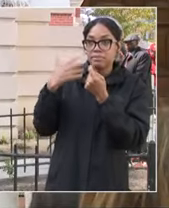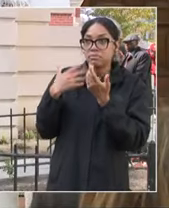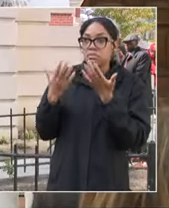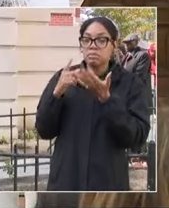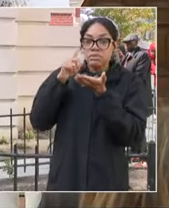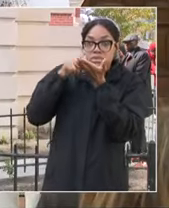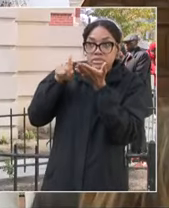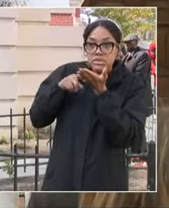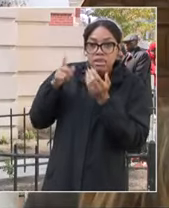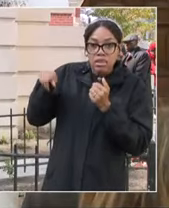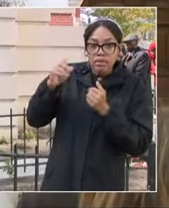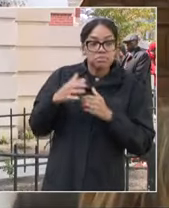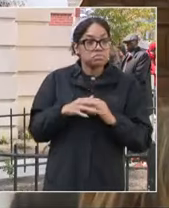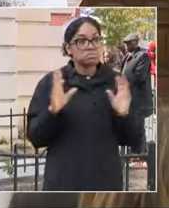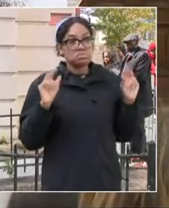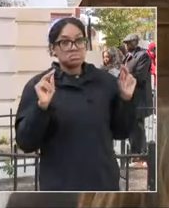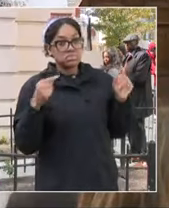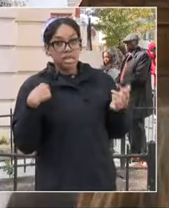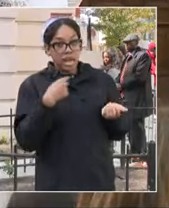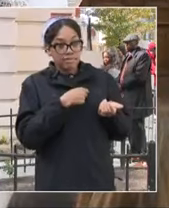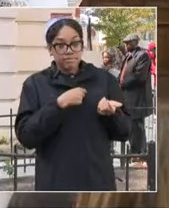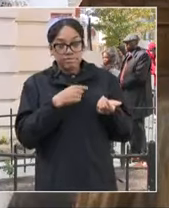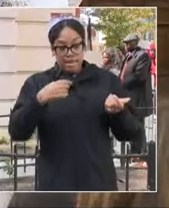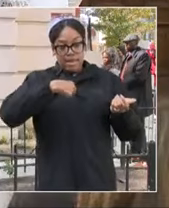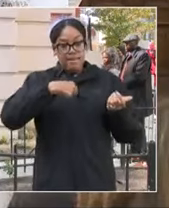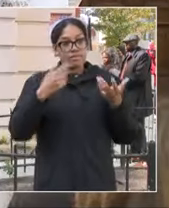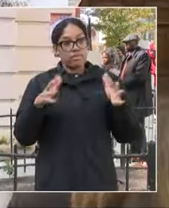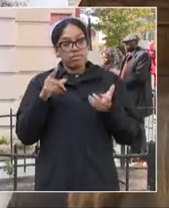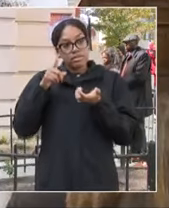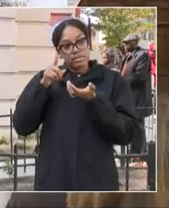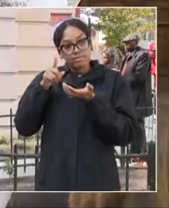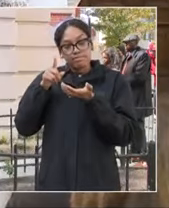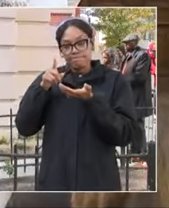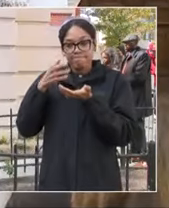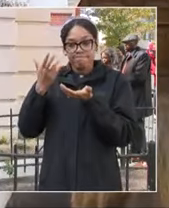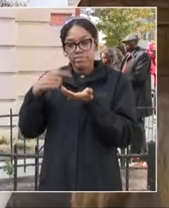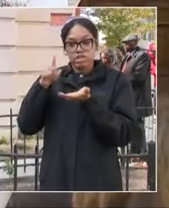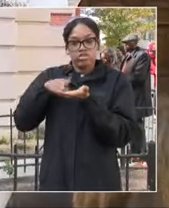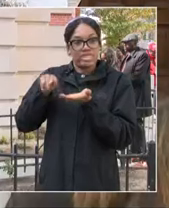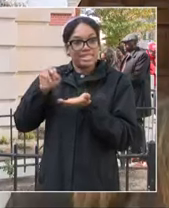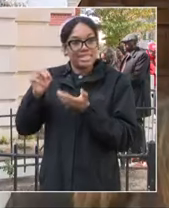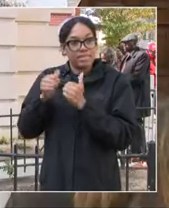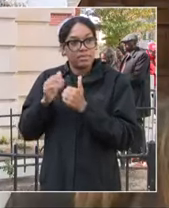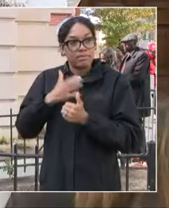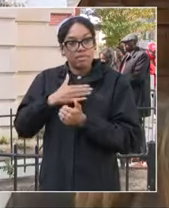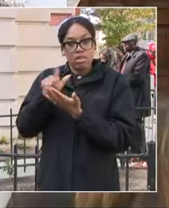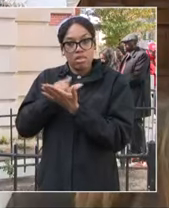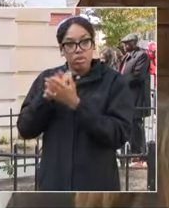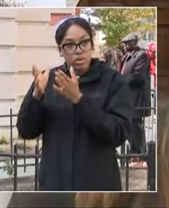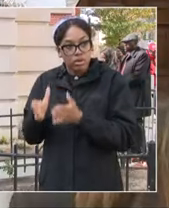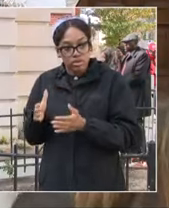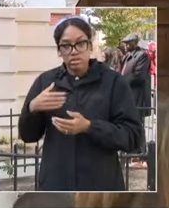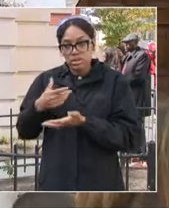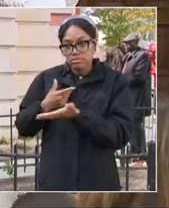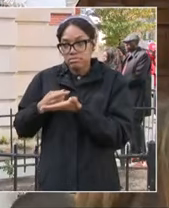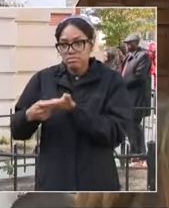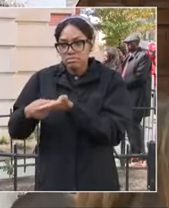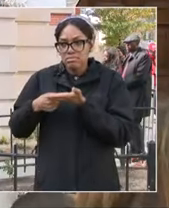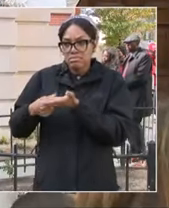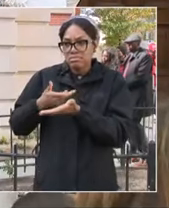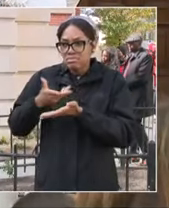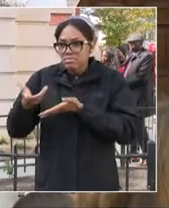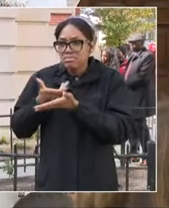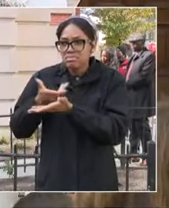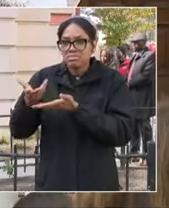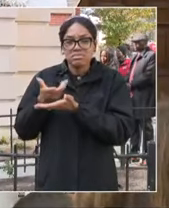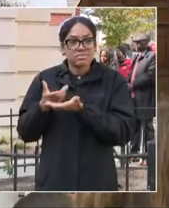checked our lawyers, and we have a regular kind of chain of who talks to who, and we have not